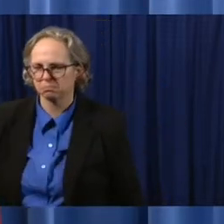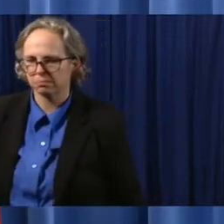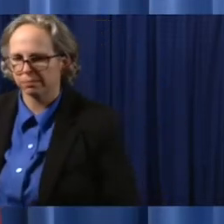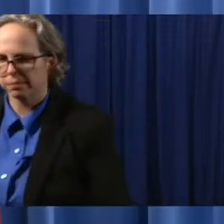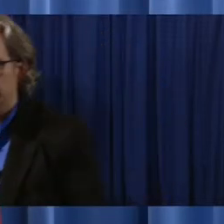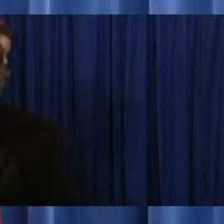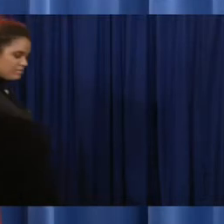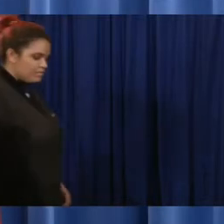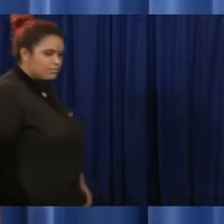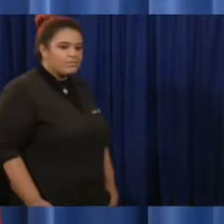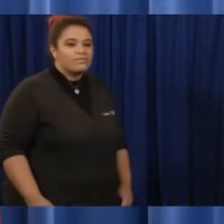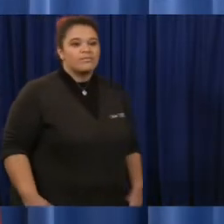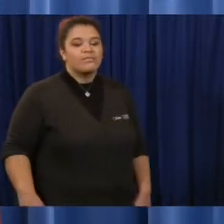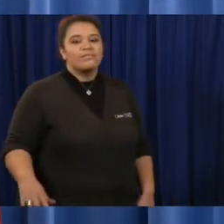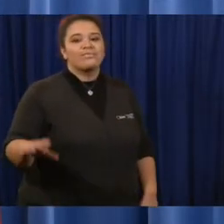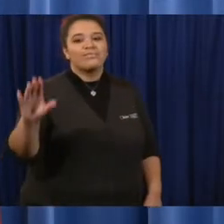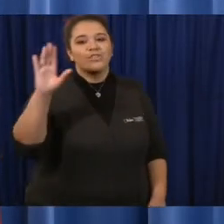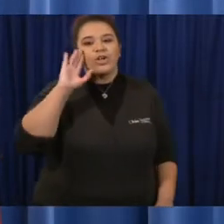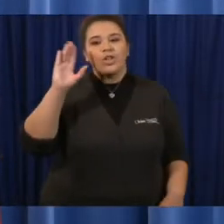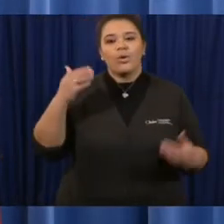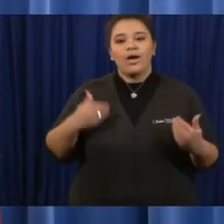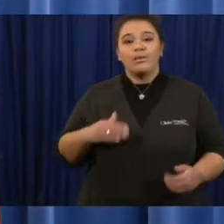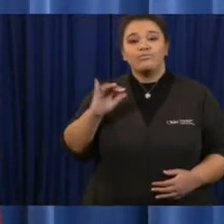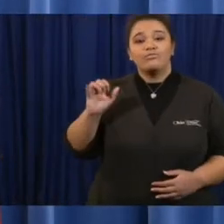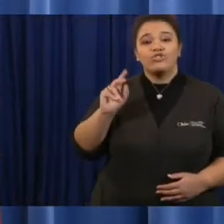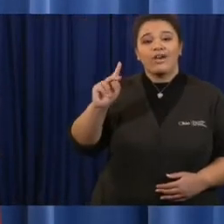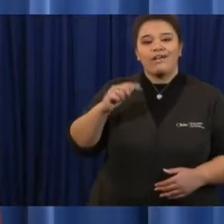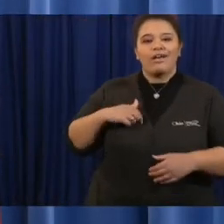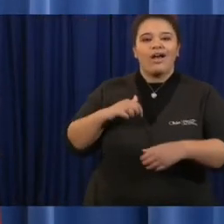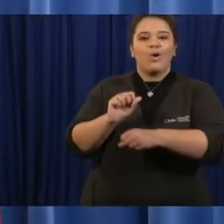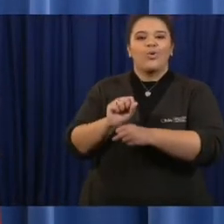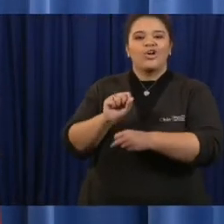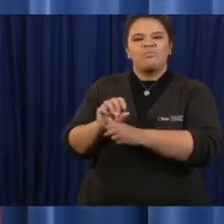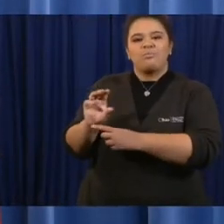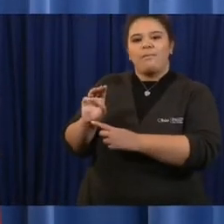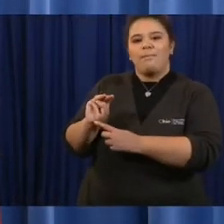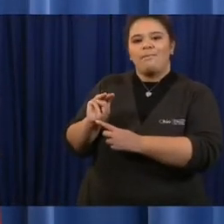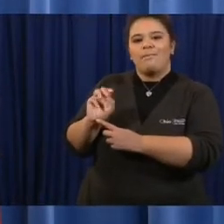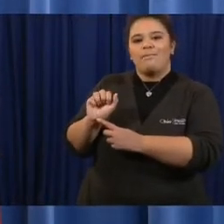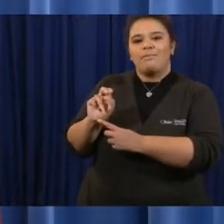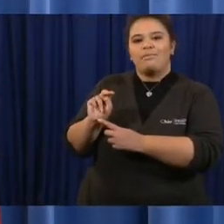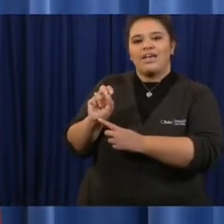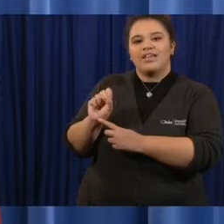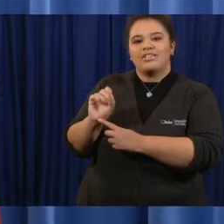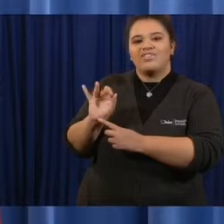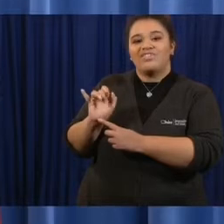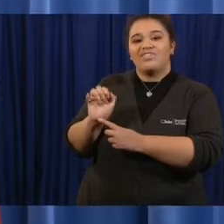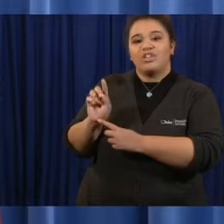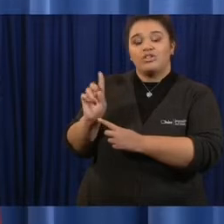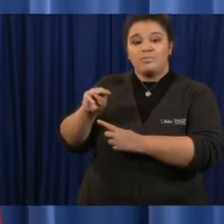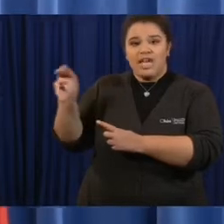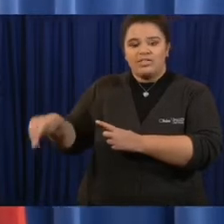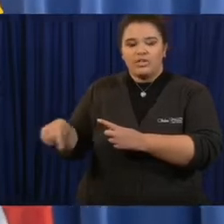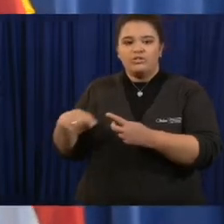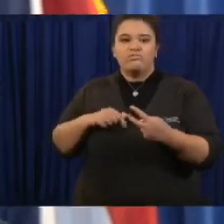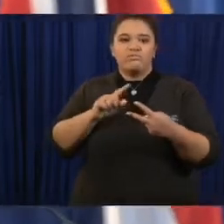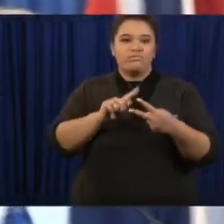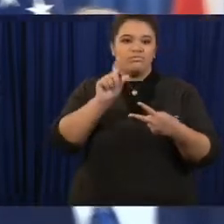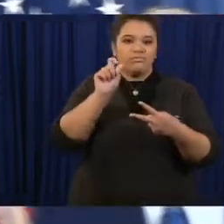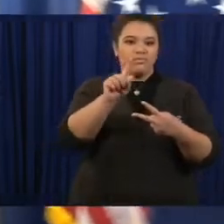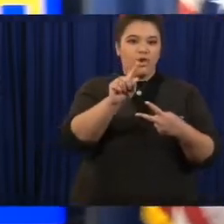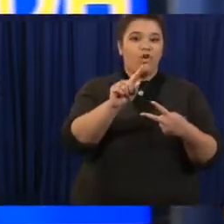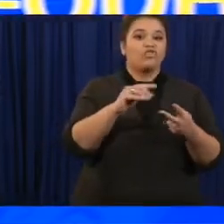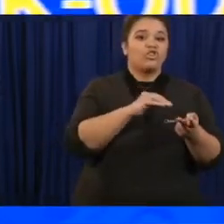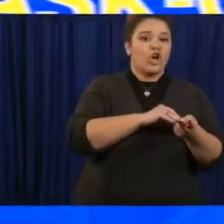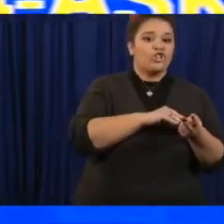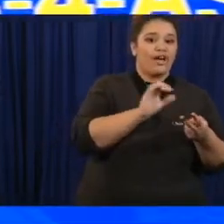Hi, I'm Jack Windsor with WMFD TV in Mansfield. I have a question for Dr. Acton, followed by a question for Governor DeWine. I'll begin with Dr.